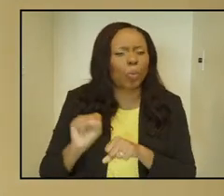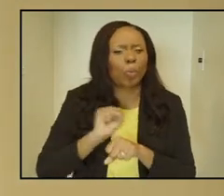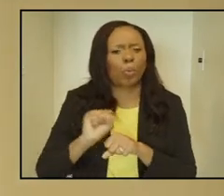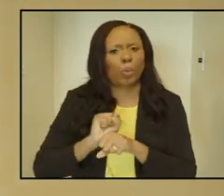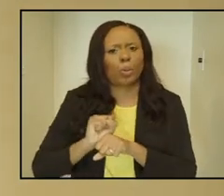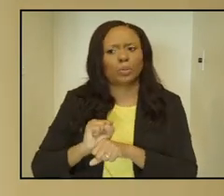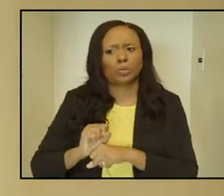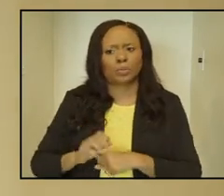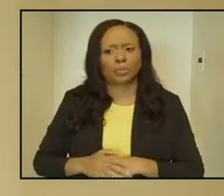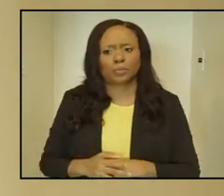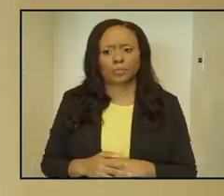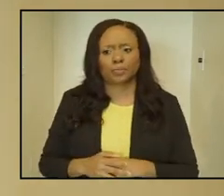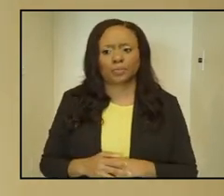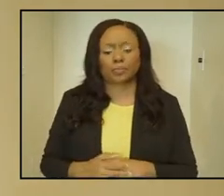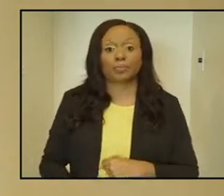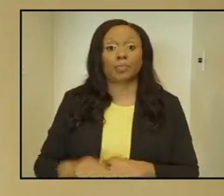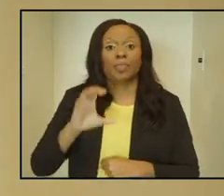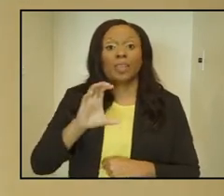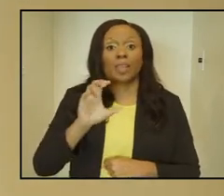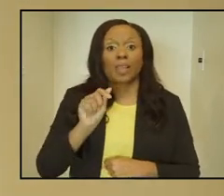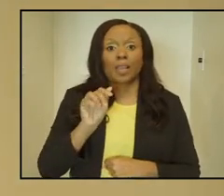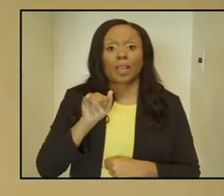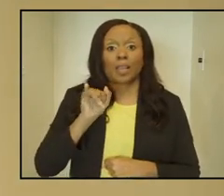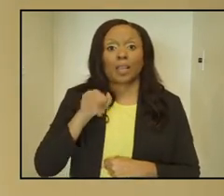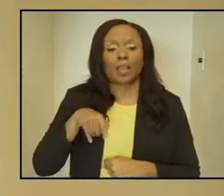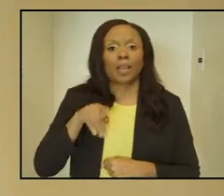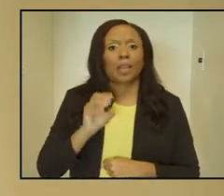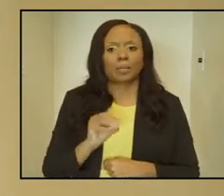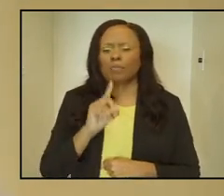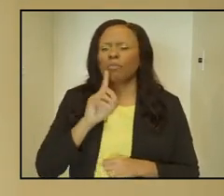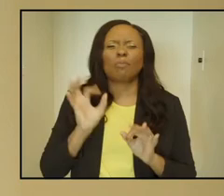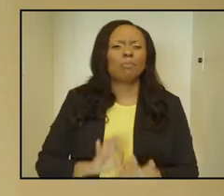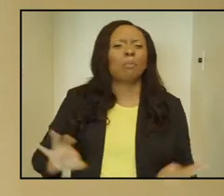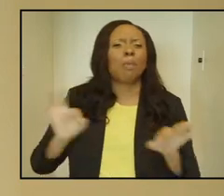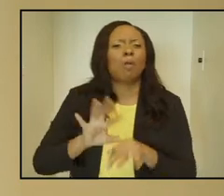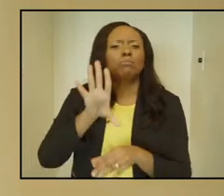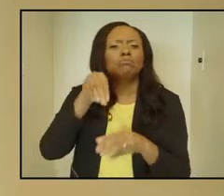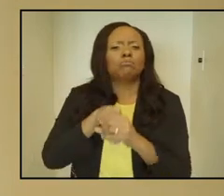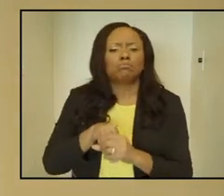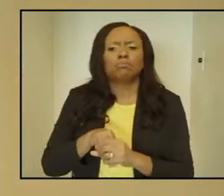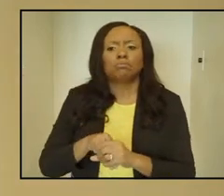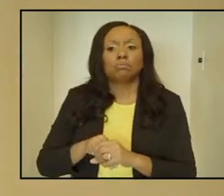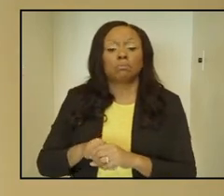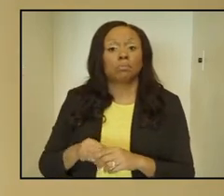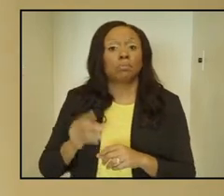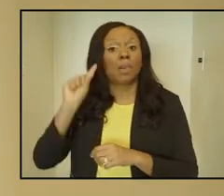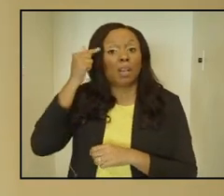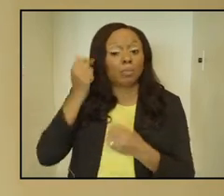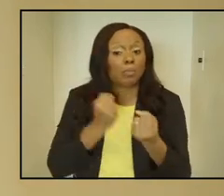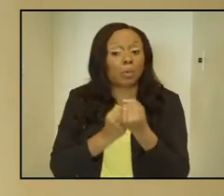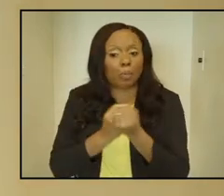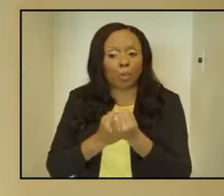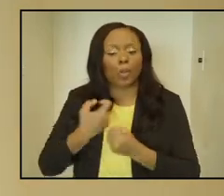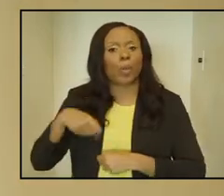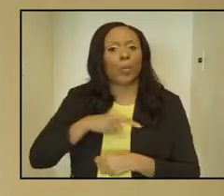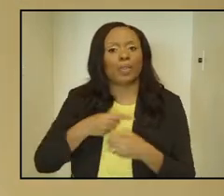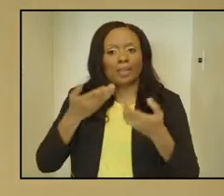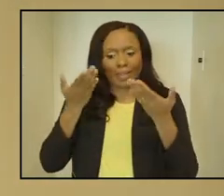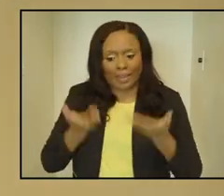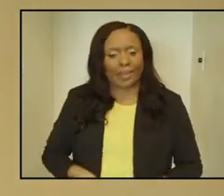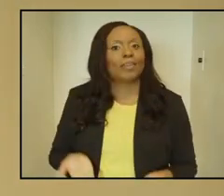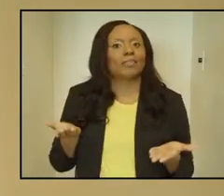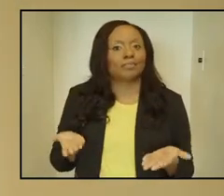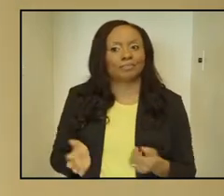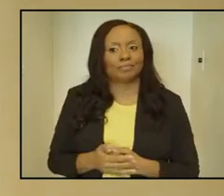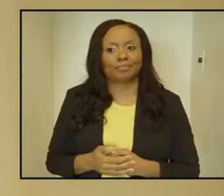is an essential part of these modernization plans, and with the government's support, we are here today. Phase one, as you